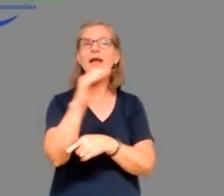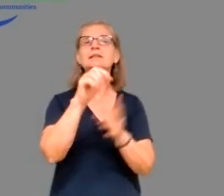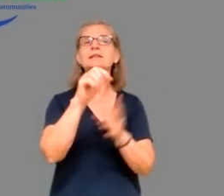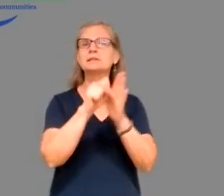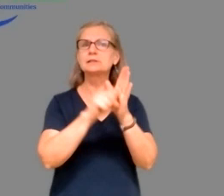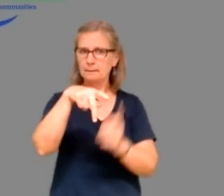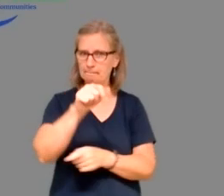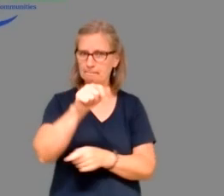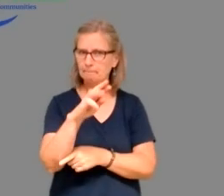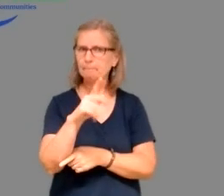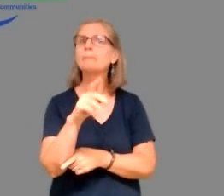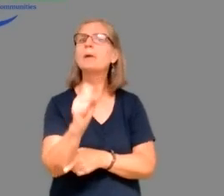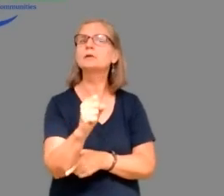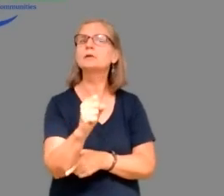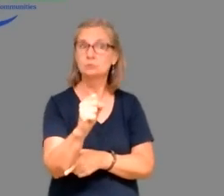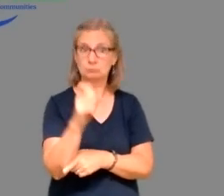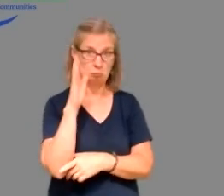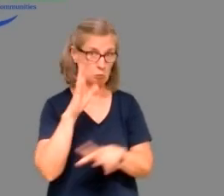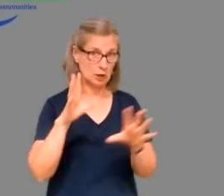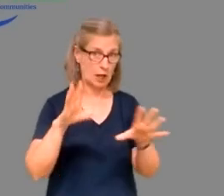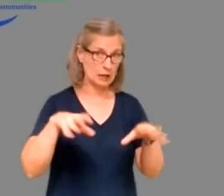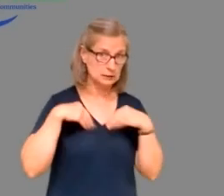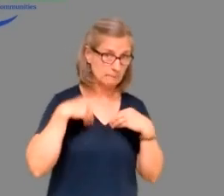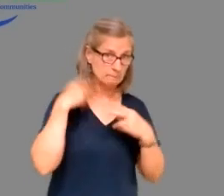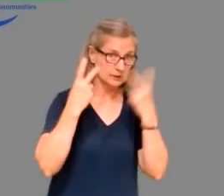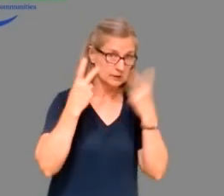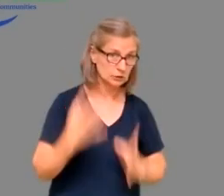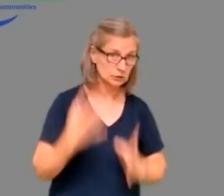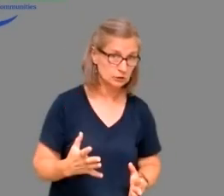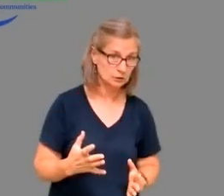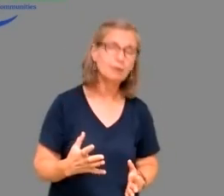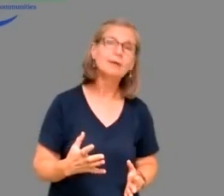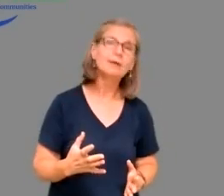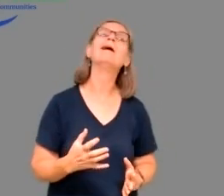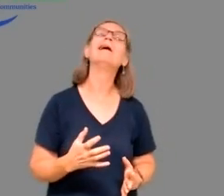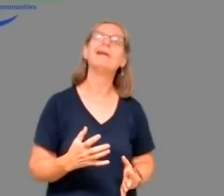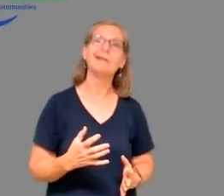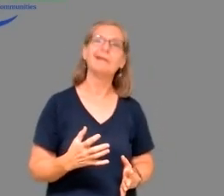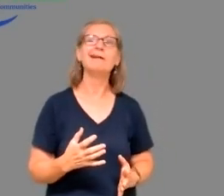Well, Robert, that is an interesting question.